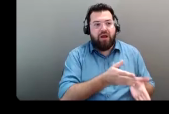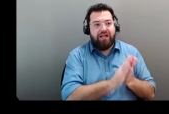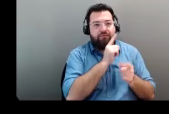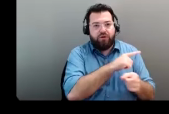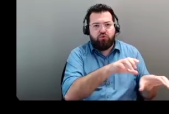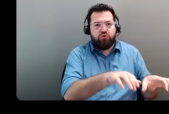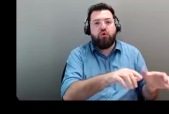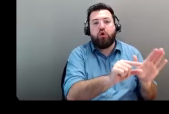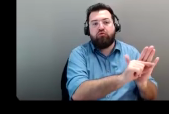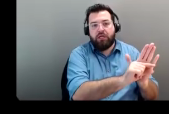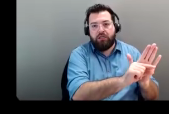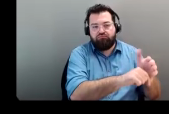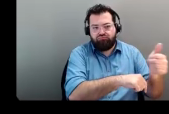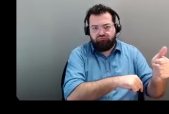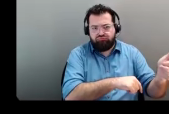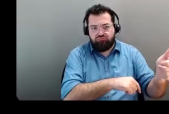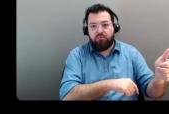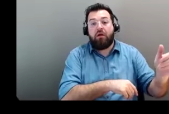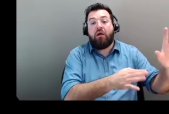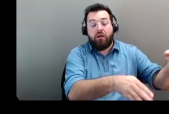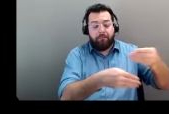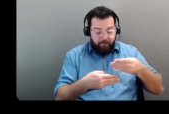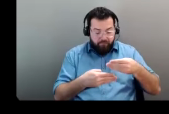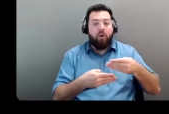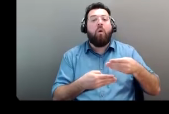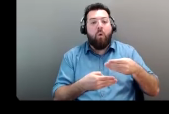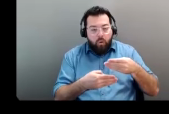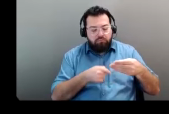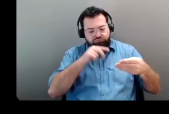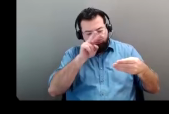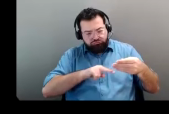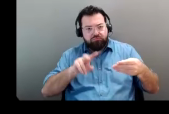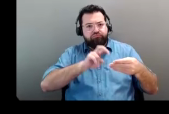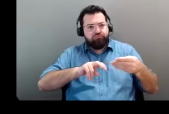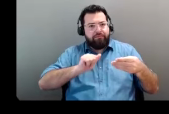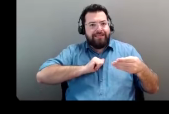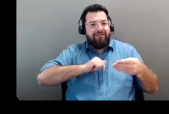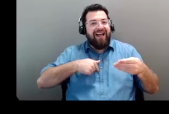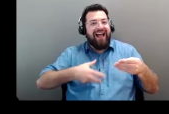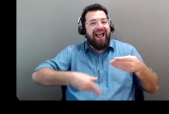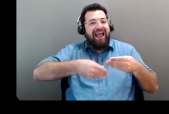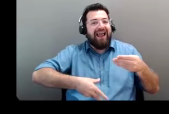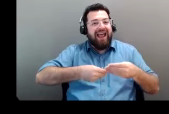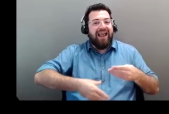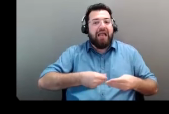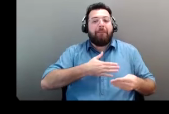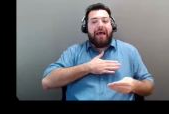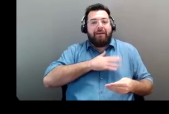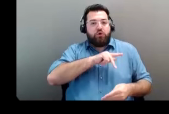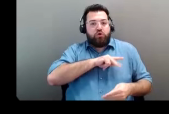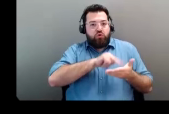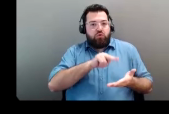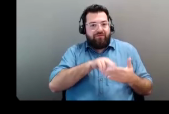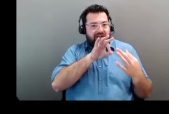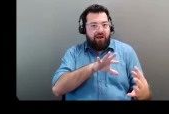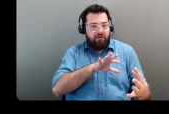then what I do is I add my personal notes to it. And I'll show you an example of this in a minute. Now, students last semester,